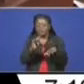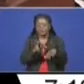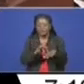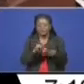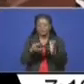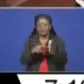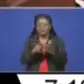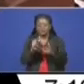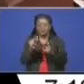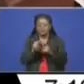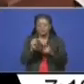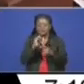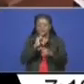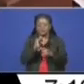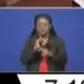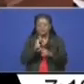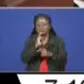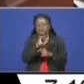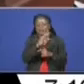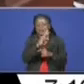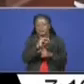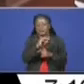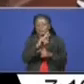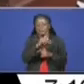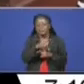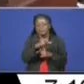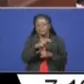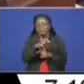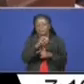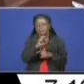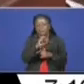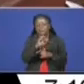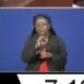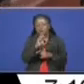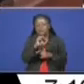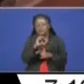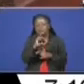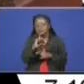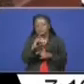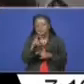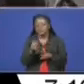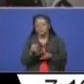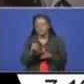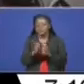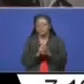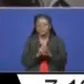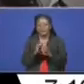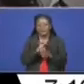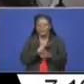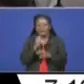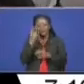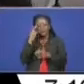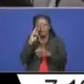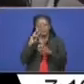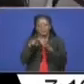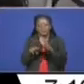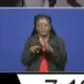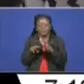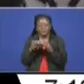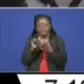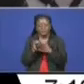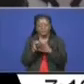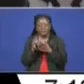is impressive. I am of the view that Dr. Dowswell Coakley has left all of us in this